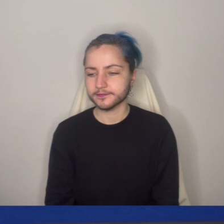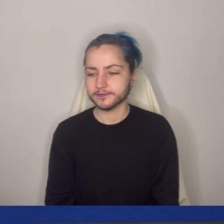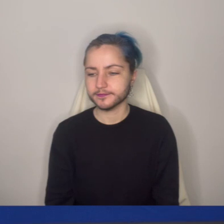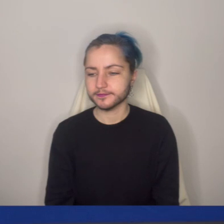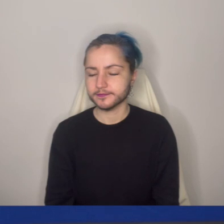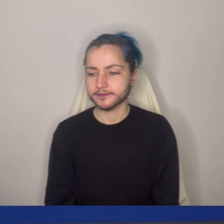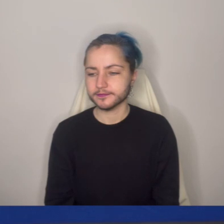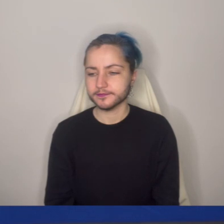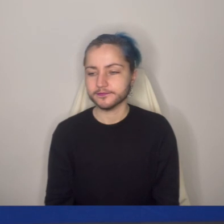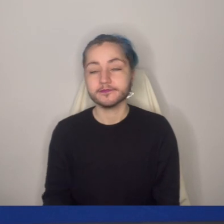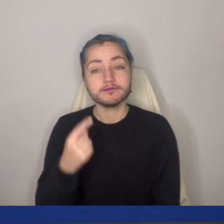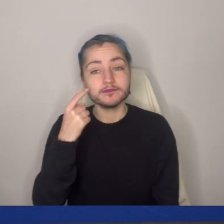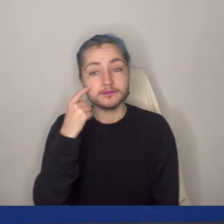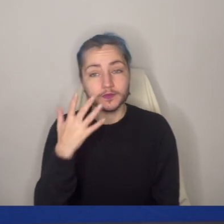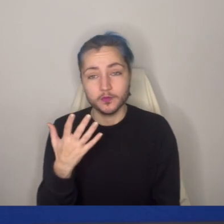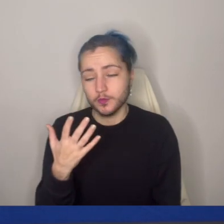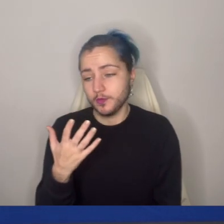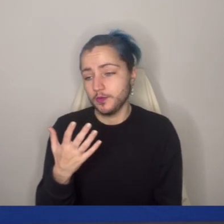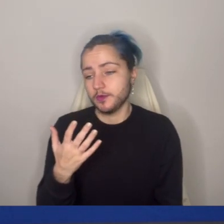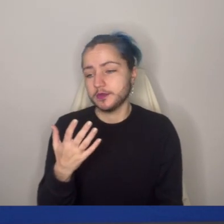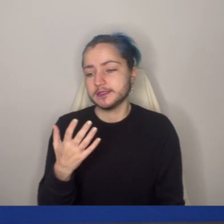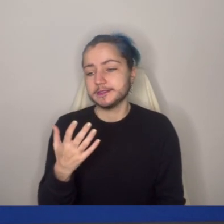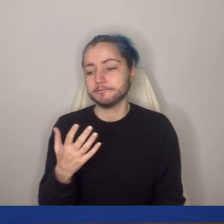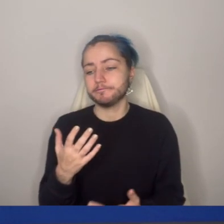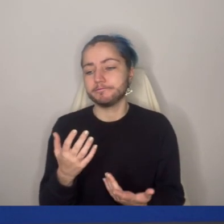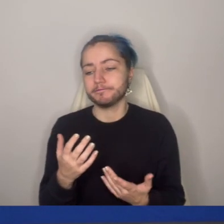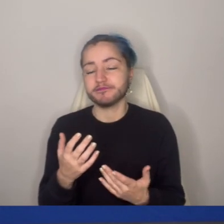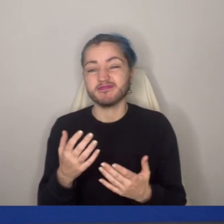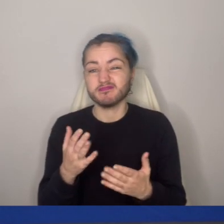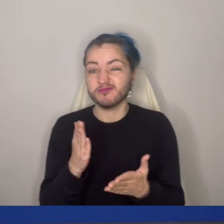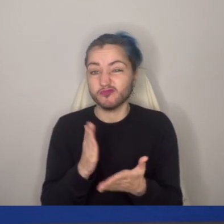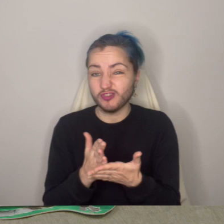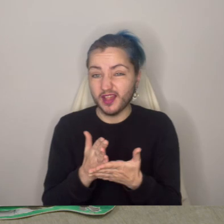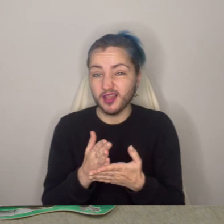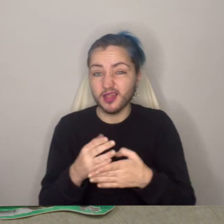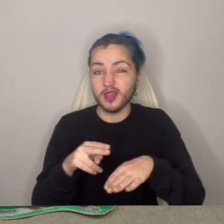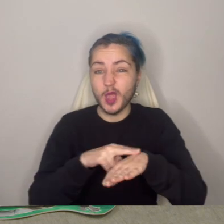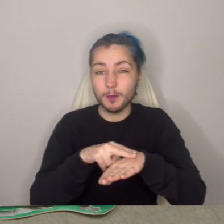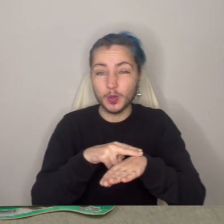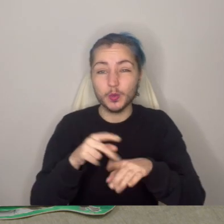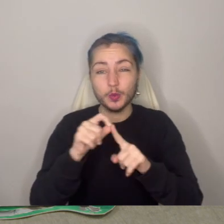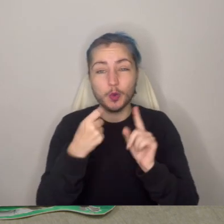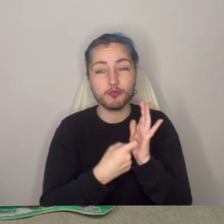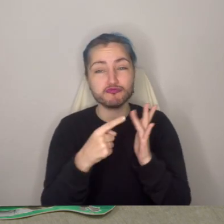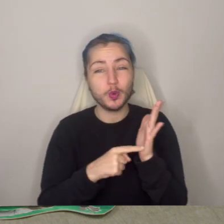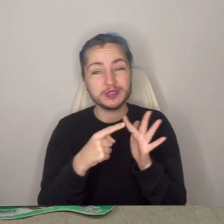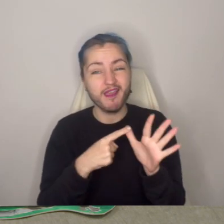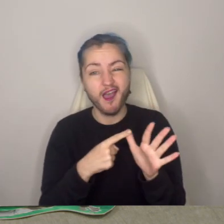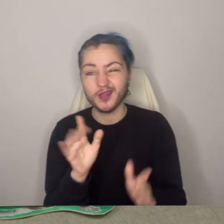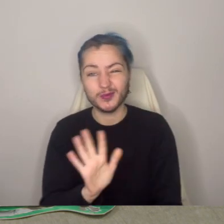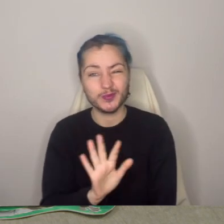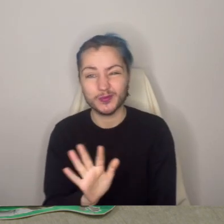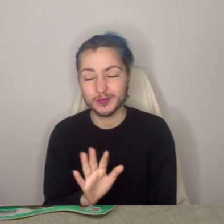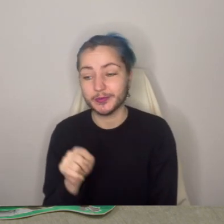And of course, I don't think blue proteas exist in nature. So this is my